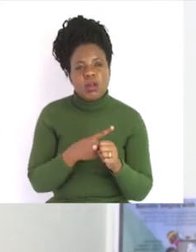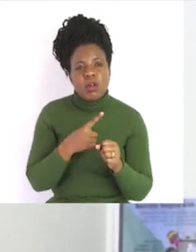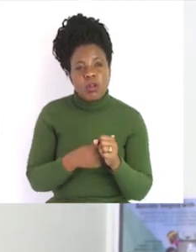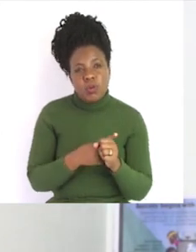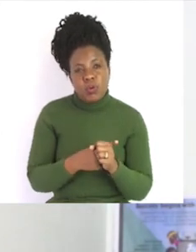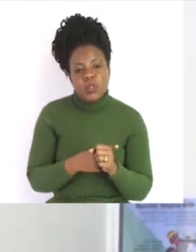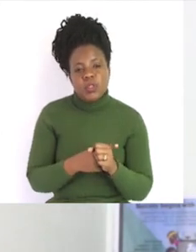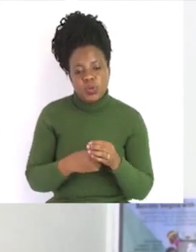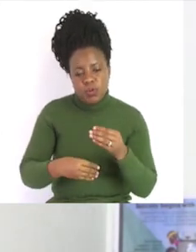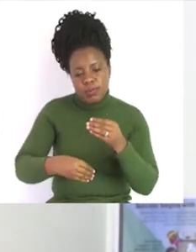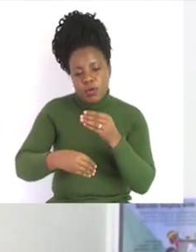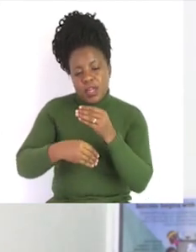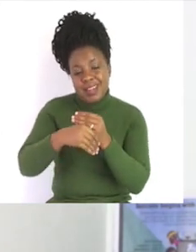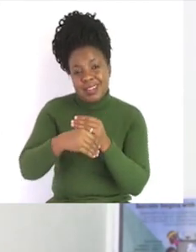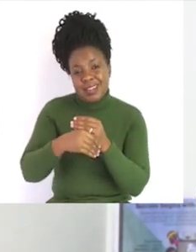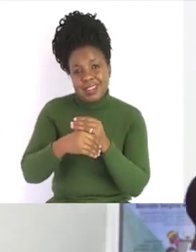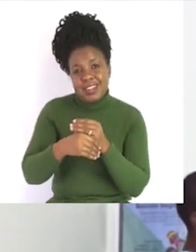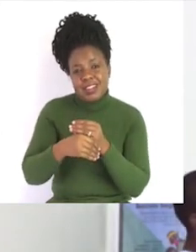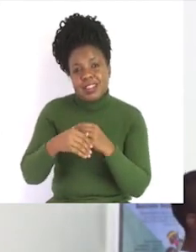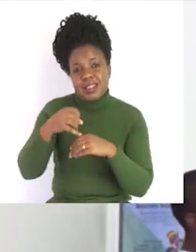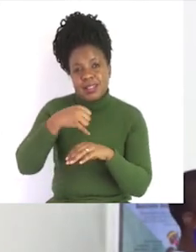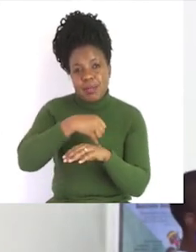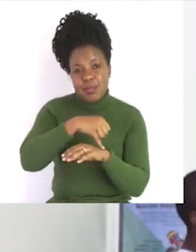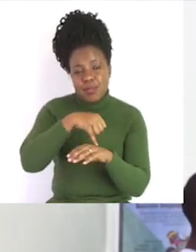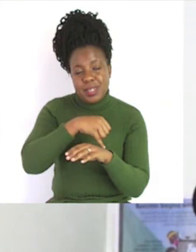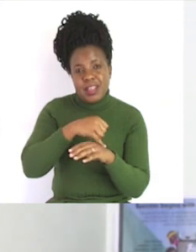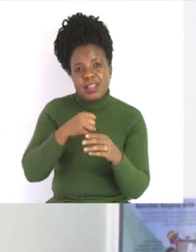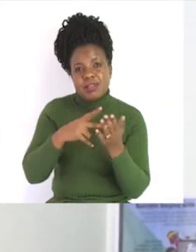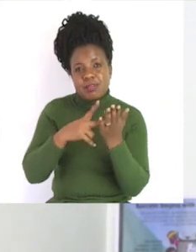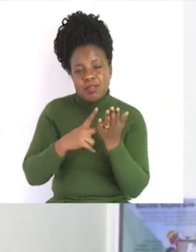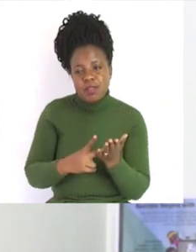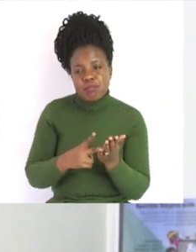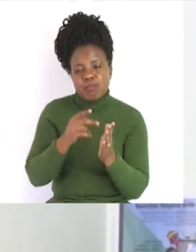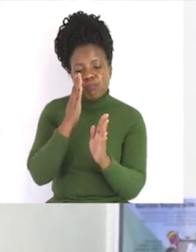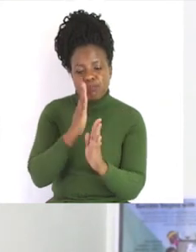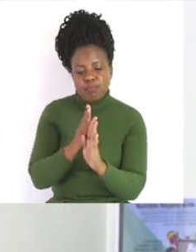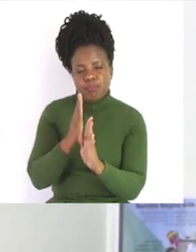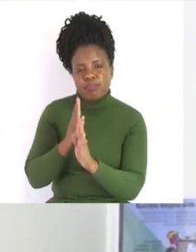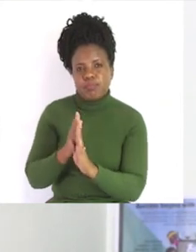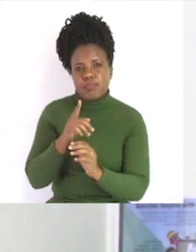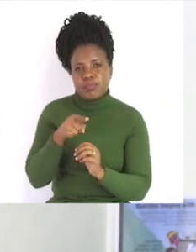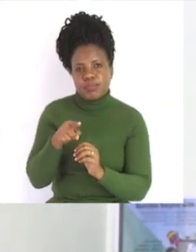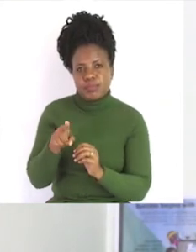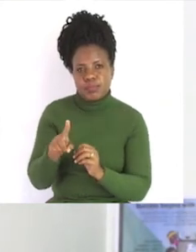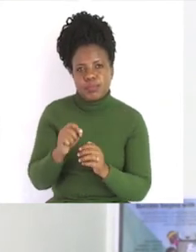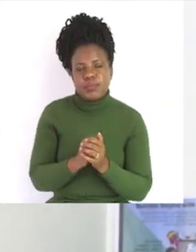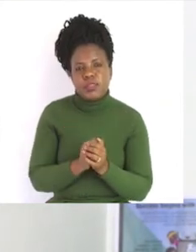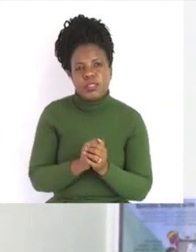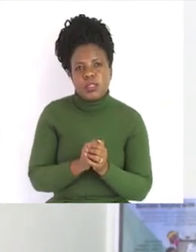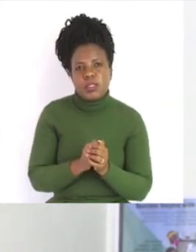place values, your numbers are at the right place values. Okay, now I can put here